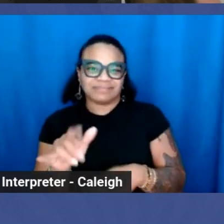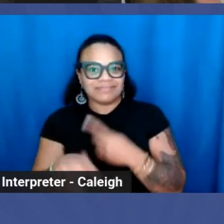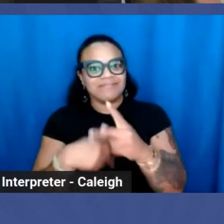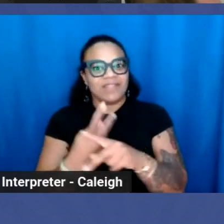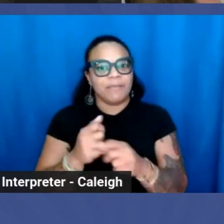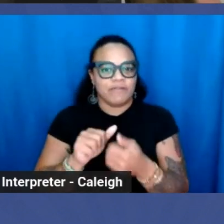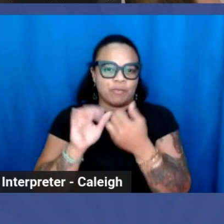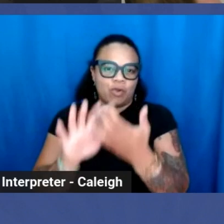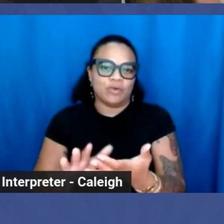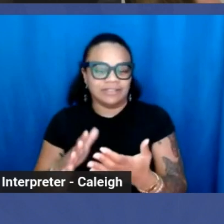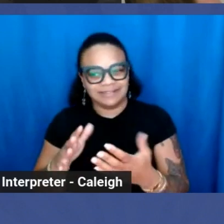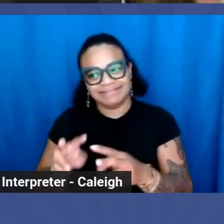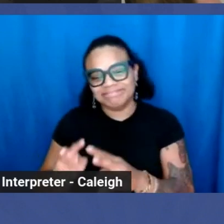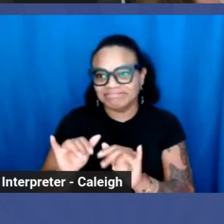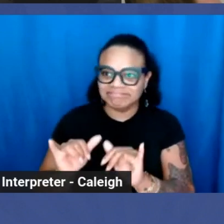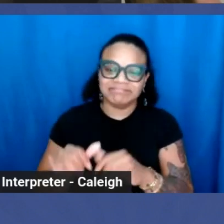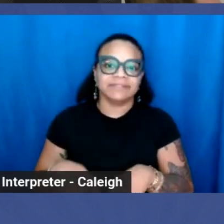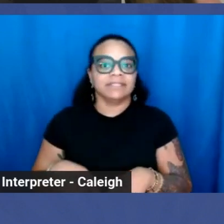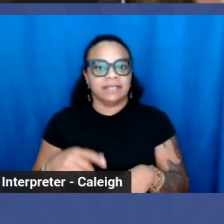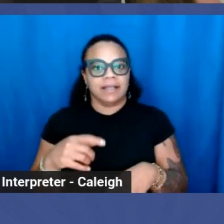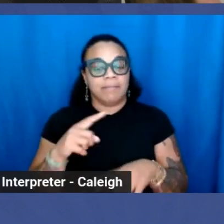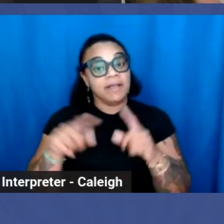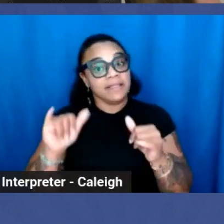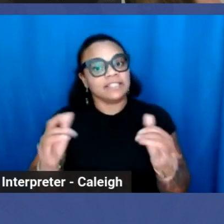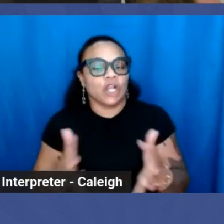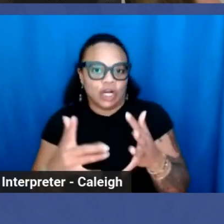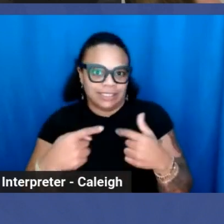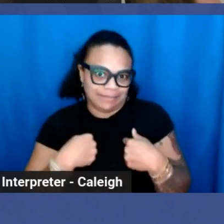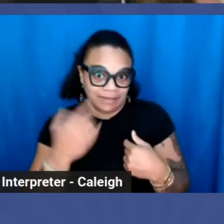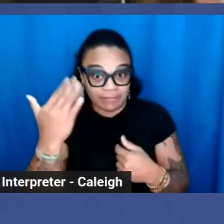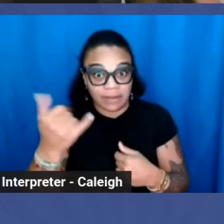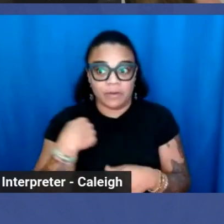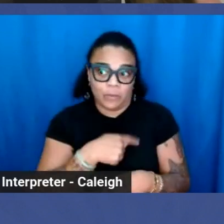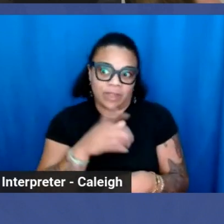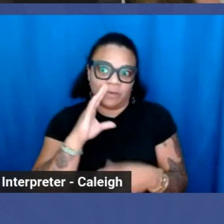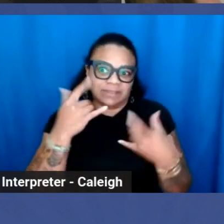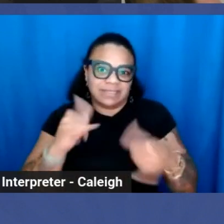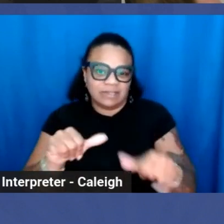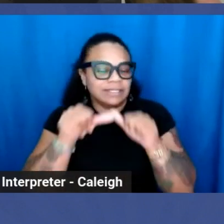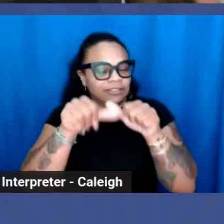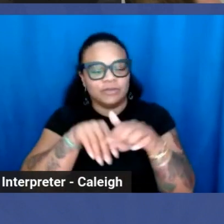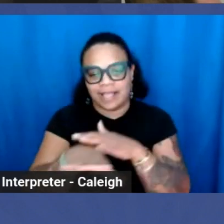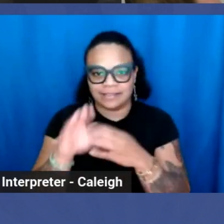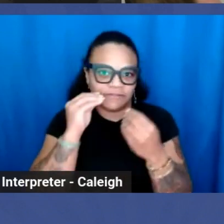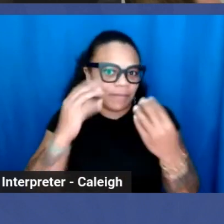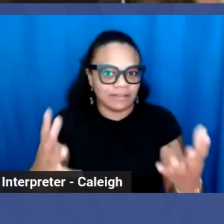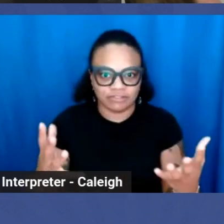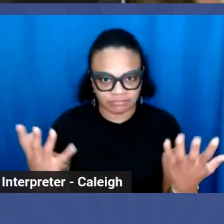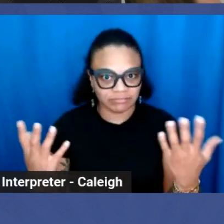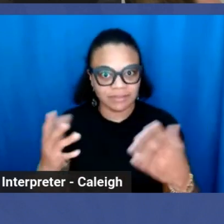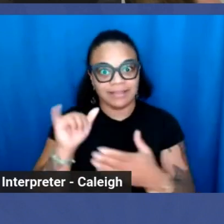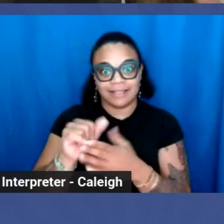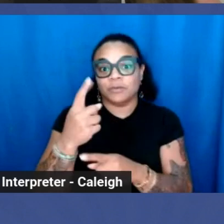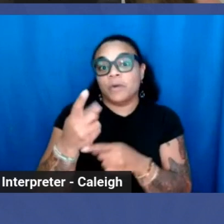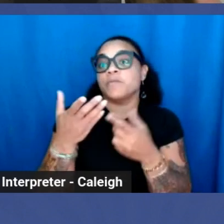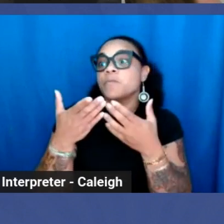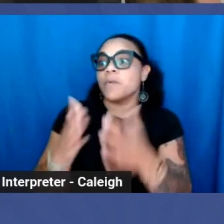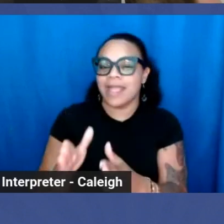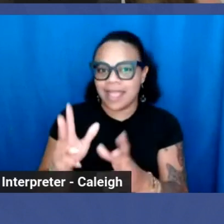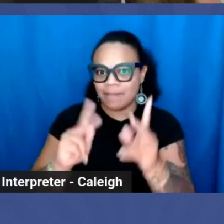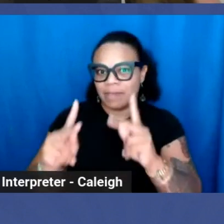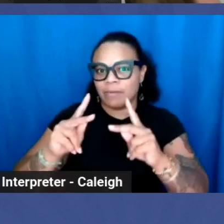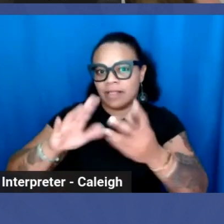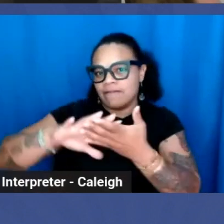it's encouraged me when I think about how the fact that like we will still continue to access this information. This is one way that people have learned